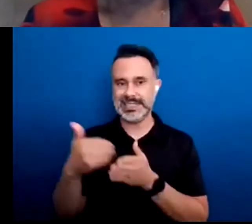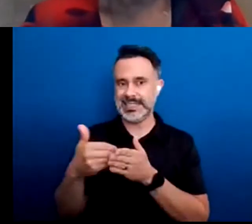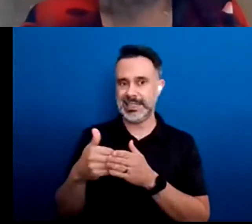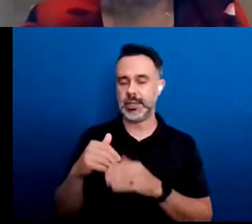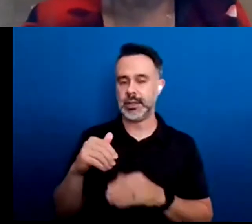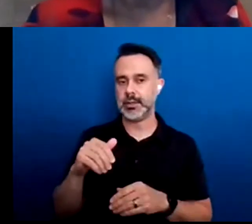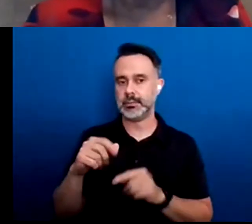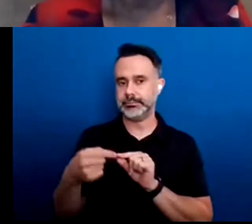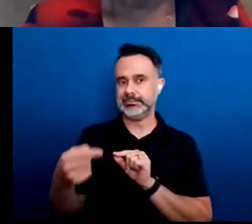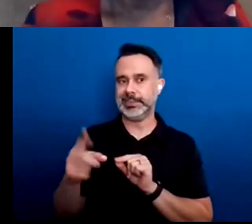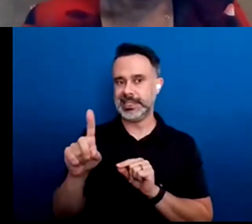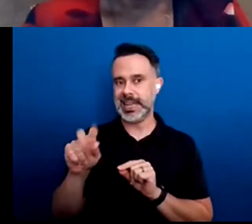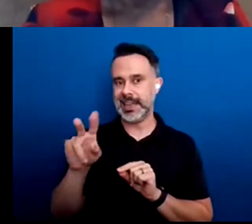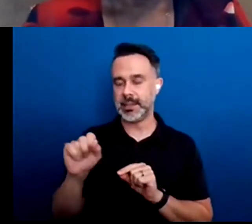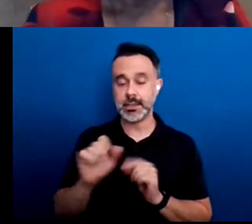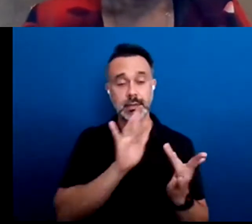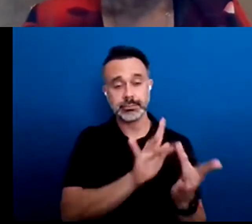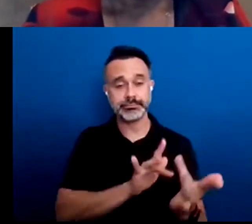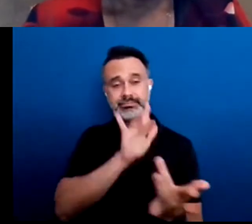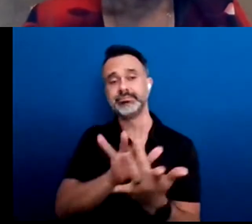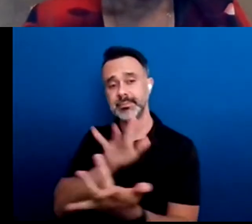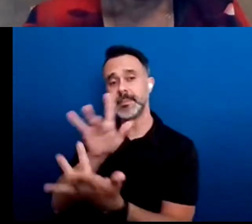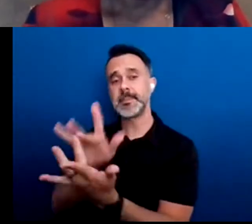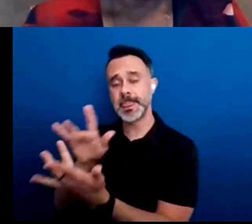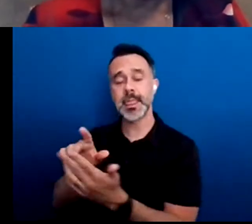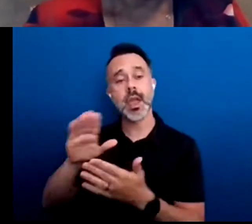particularly reaching out to underserved communities.